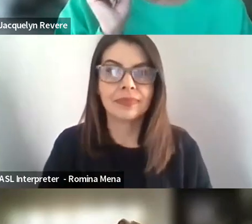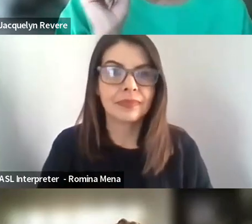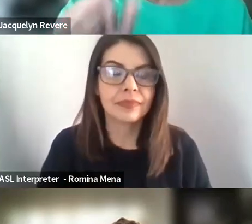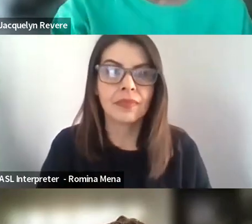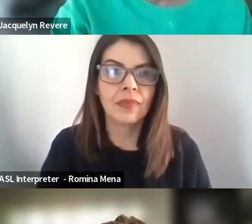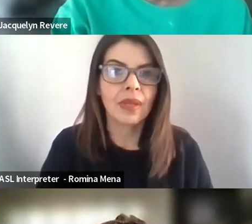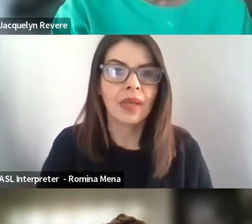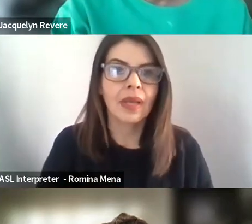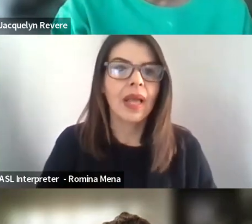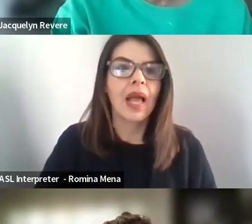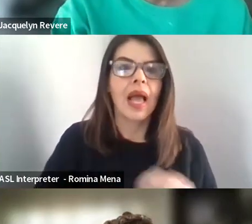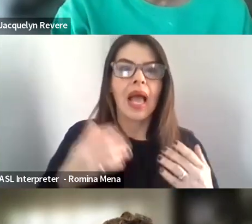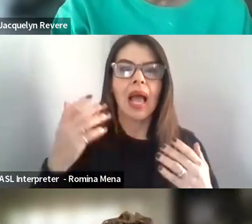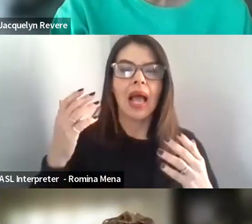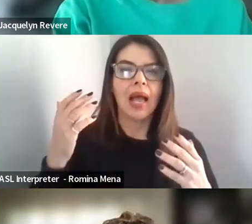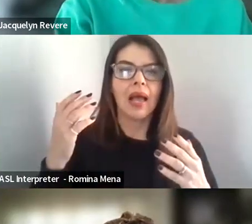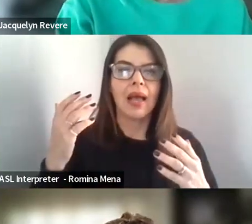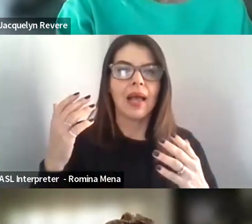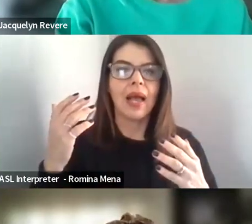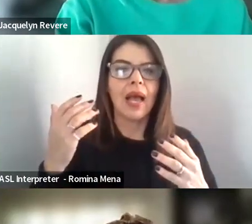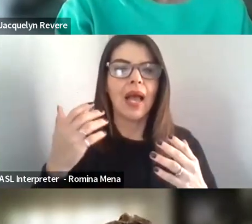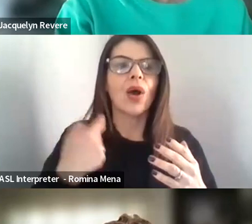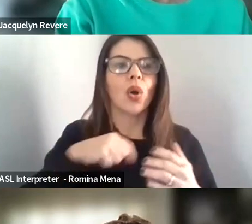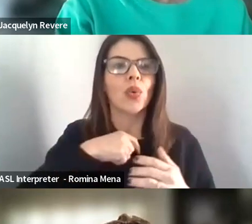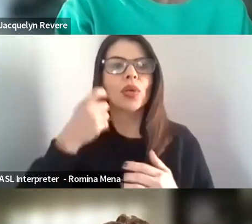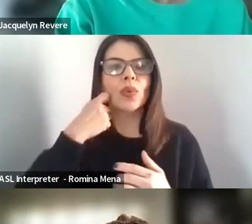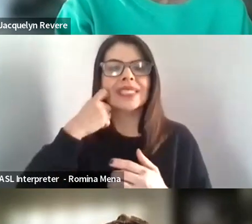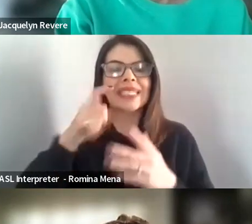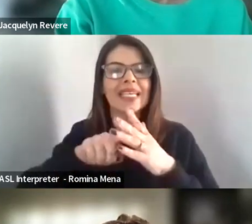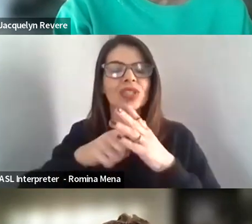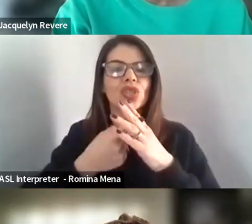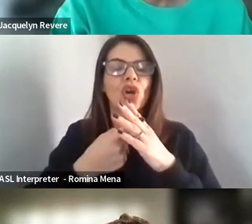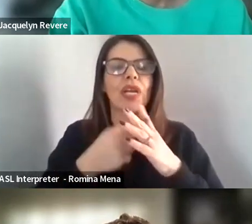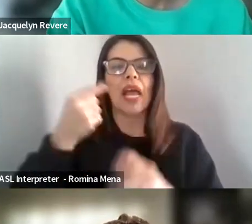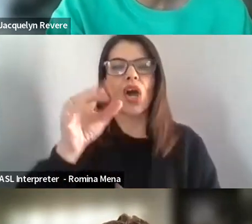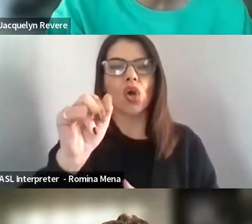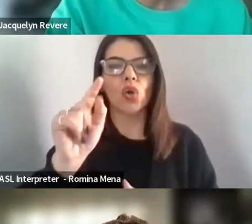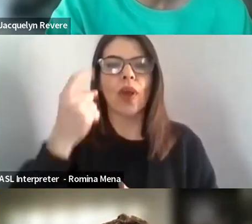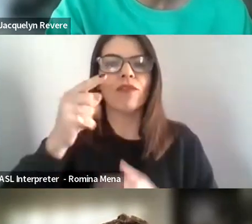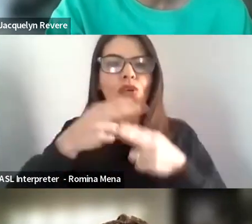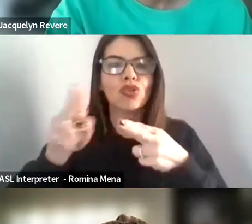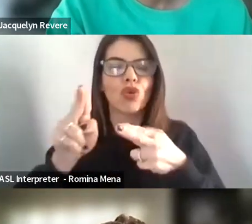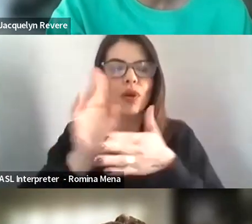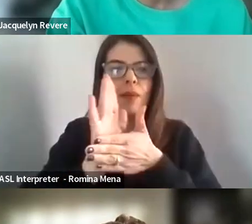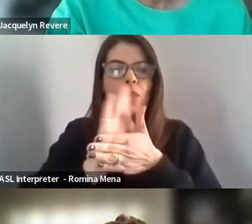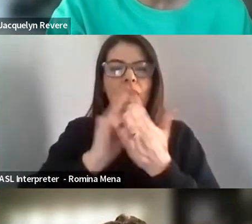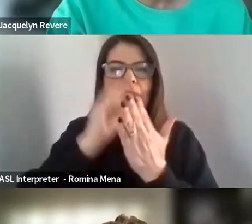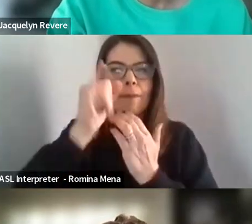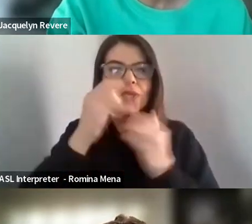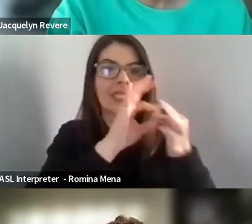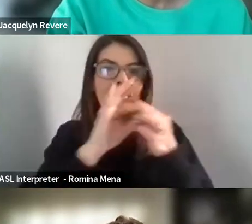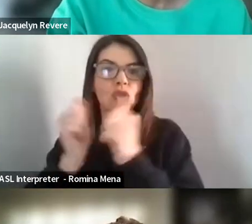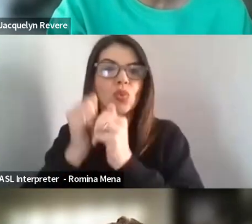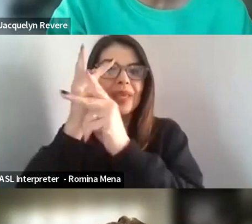I'll respond to that to say that we actually just launched a grant for a short film project that centers care. So